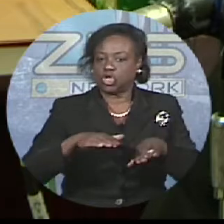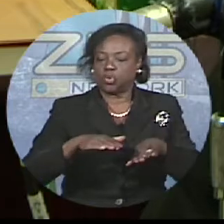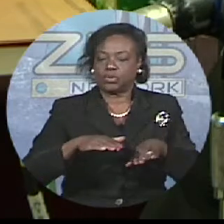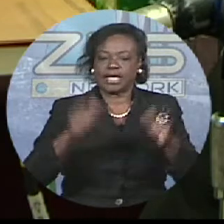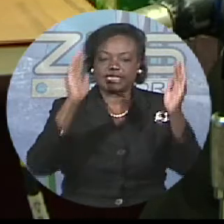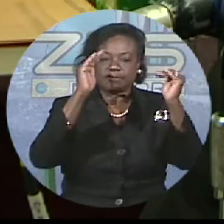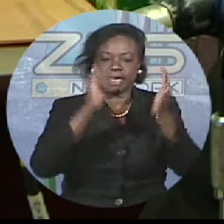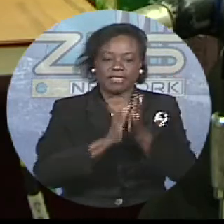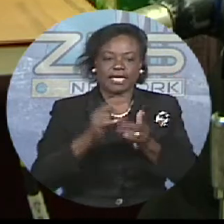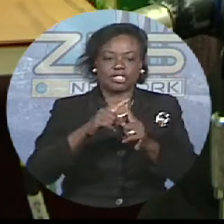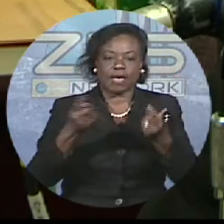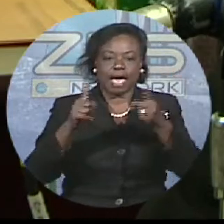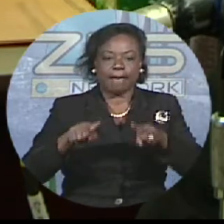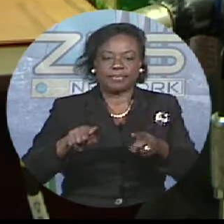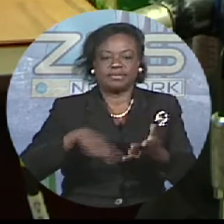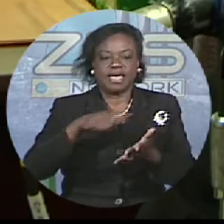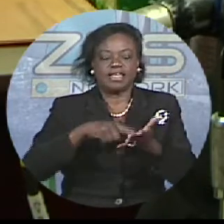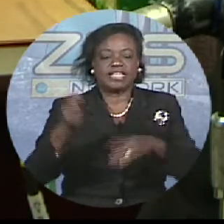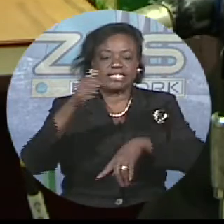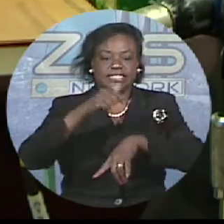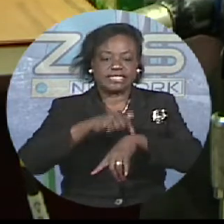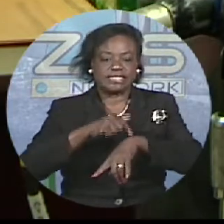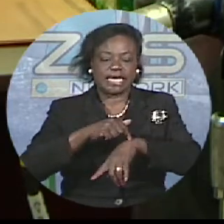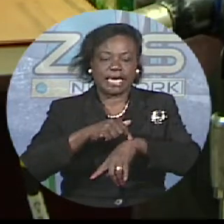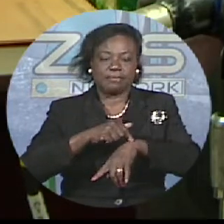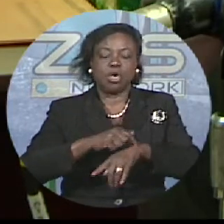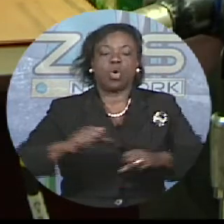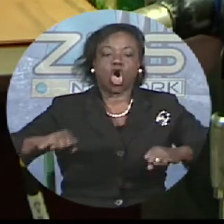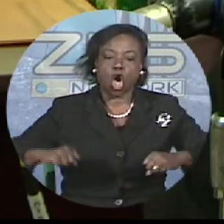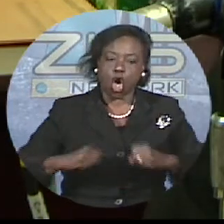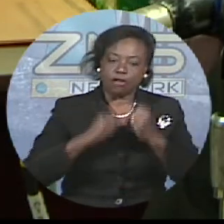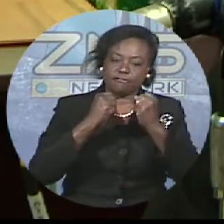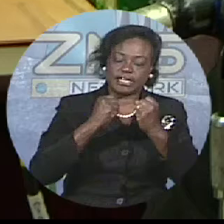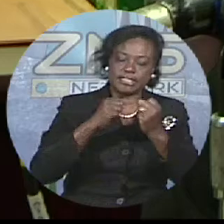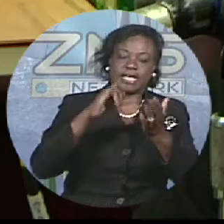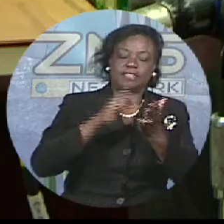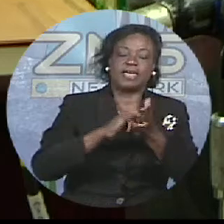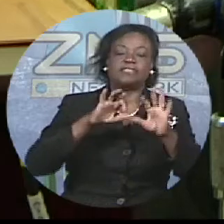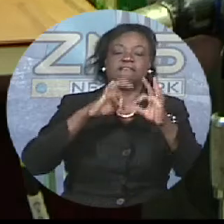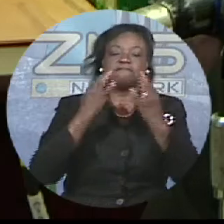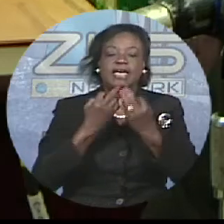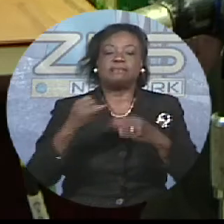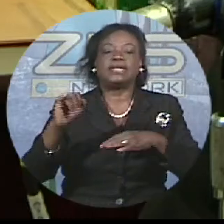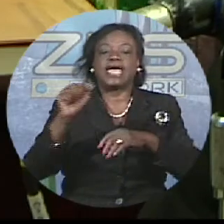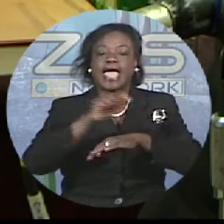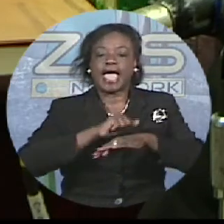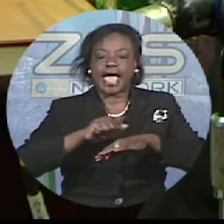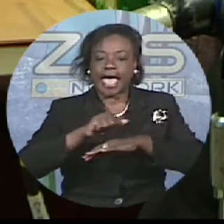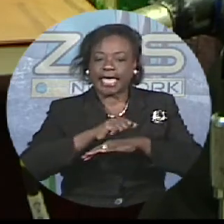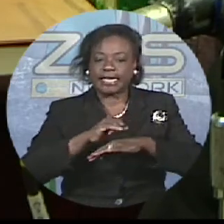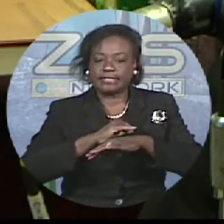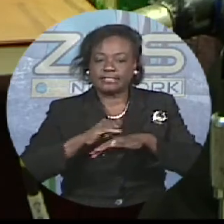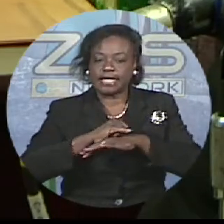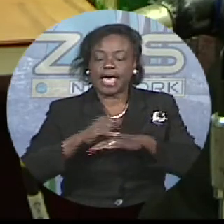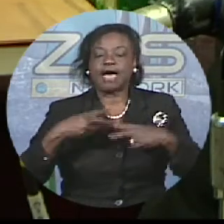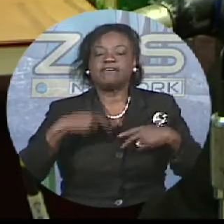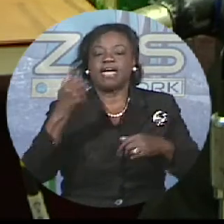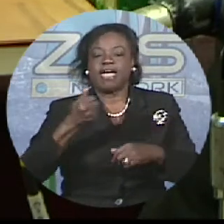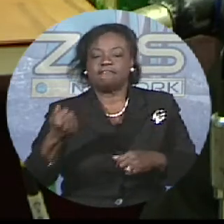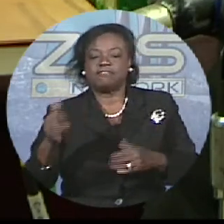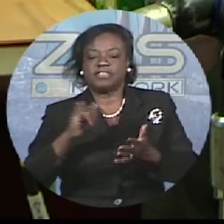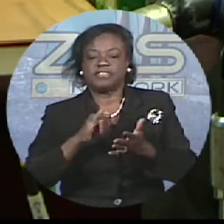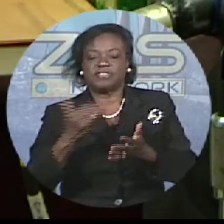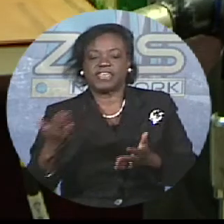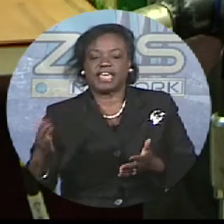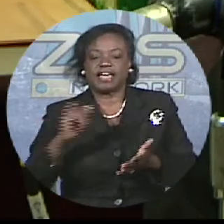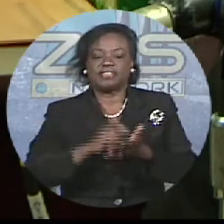time. And that is why we can say with confidence that the family islands have all the material they need. And during the course of today and tomorrow,